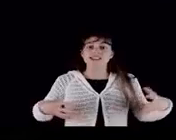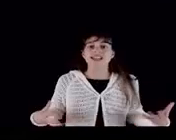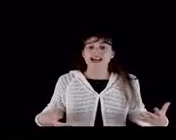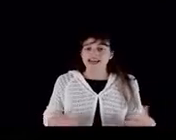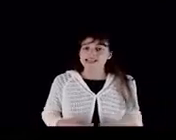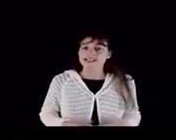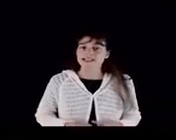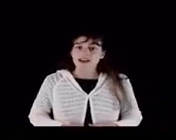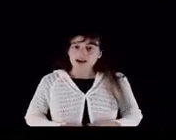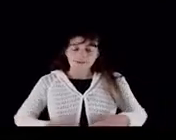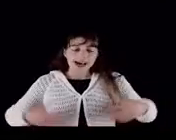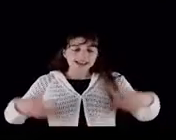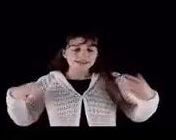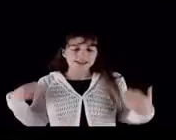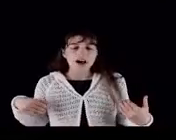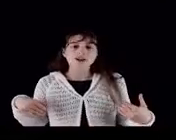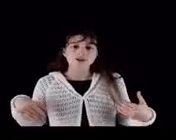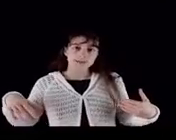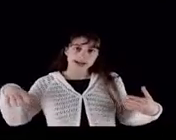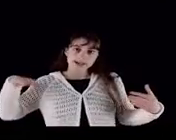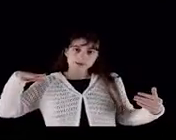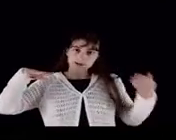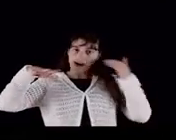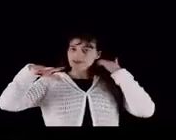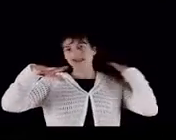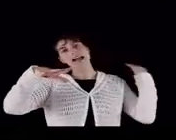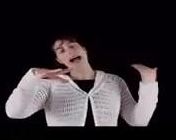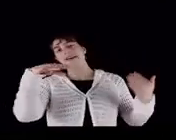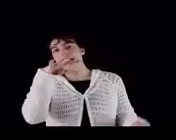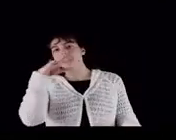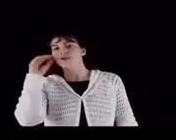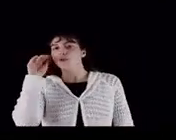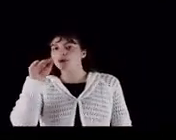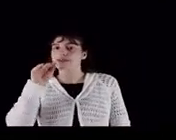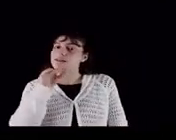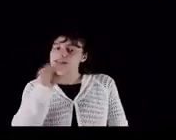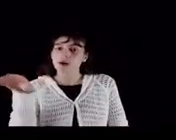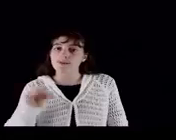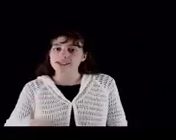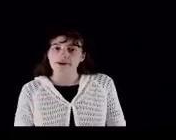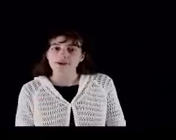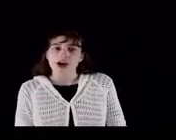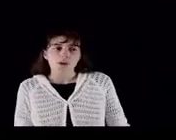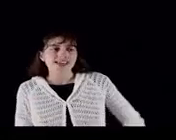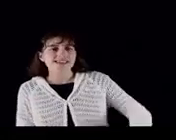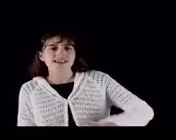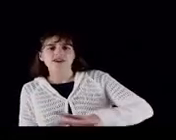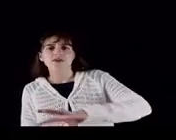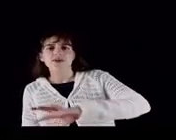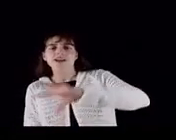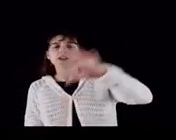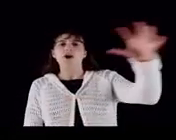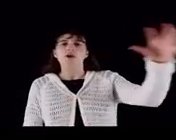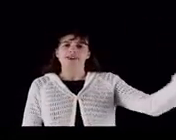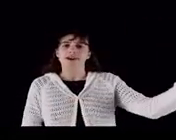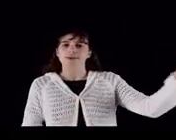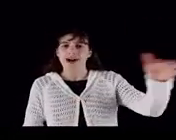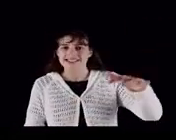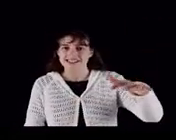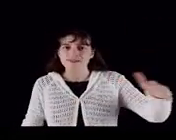see it at night. I live in the country, but as we're driving at night towards our little hometown, we can see a great glow on